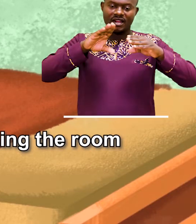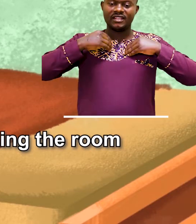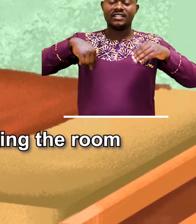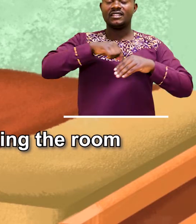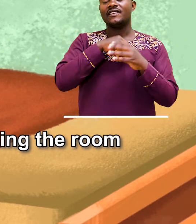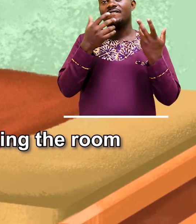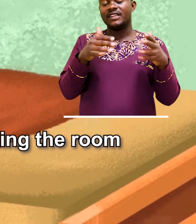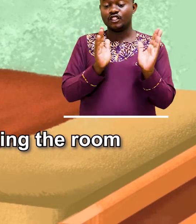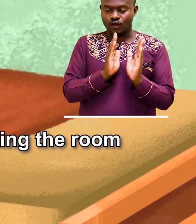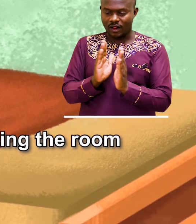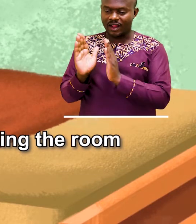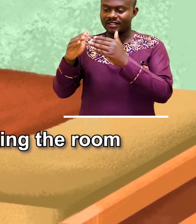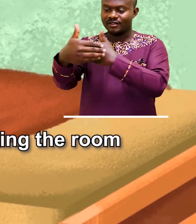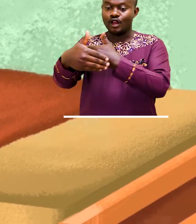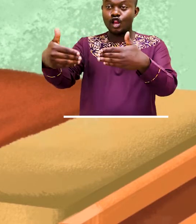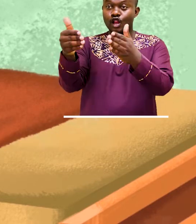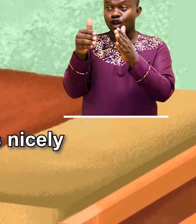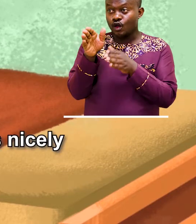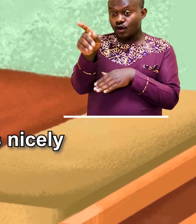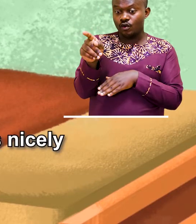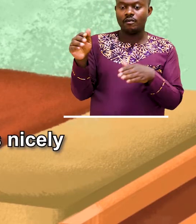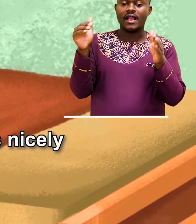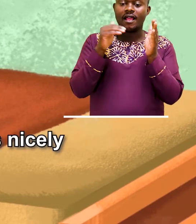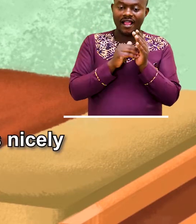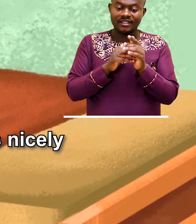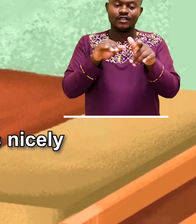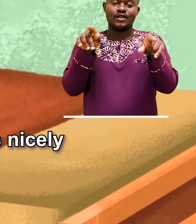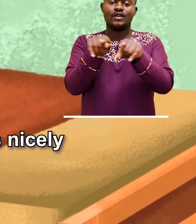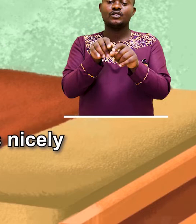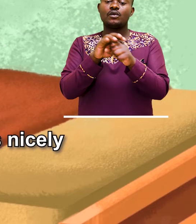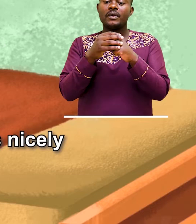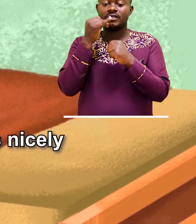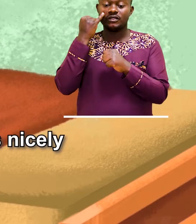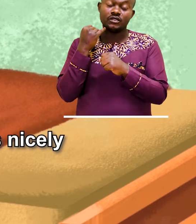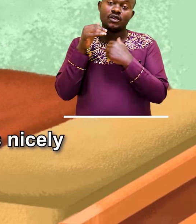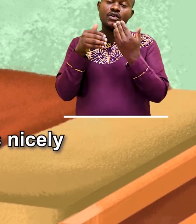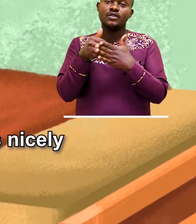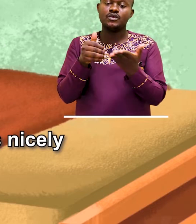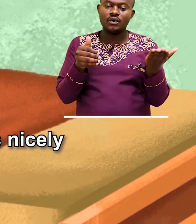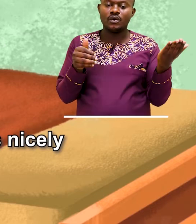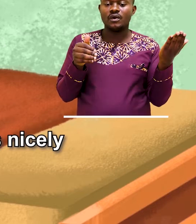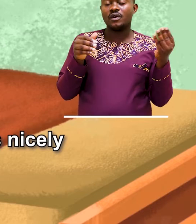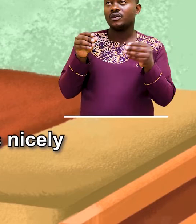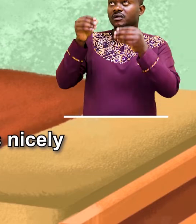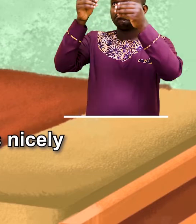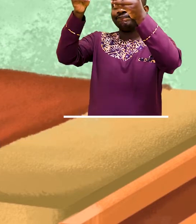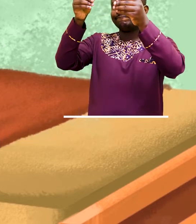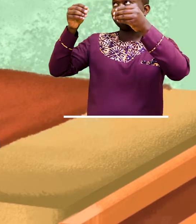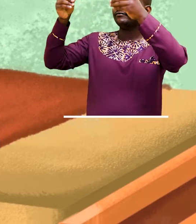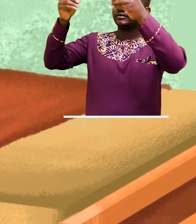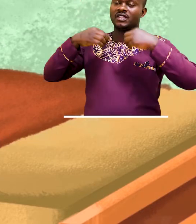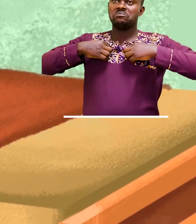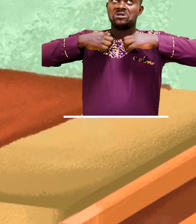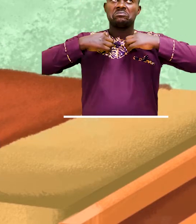finish organizing the room. Also, make sure you fold clothes